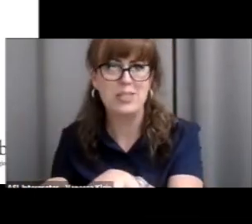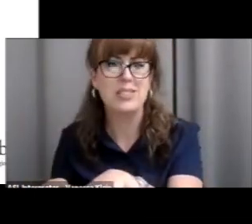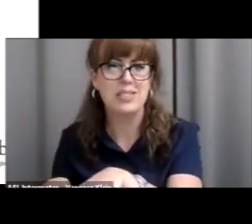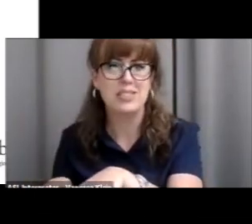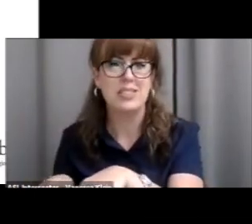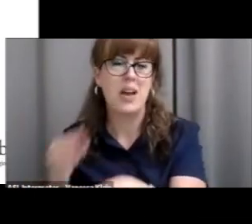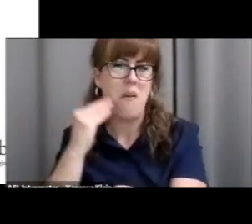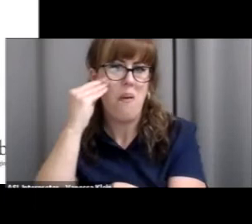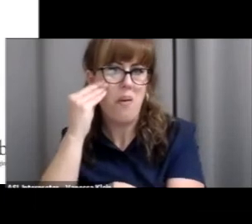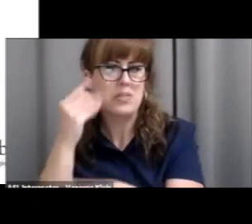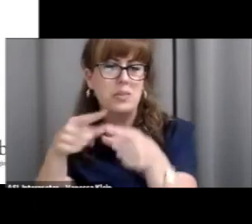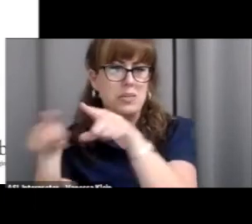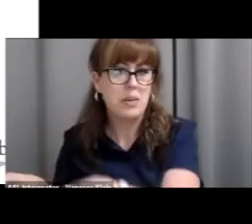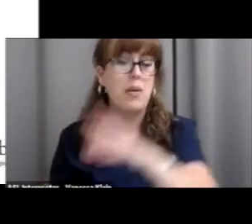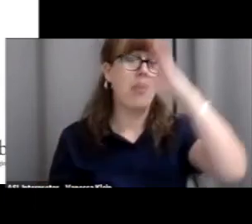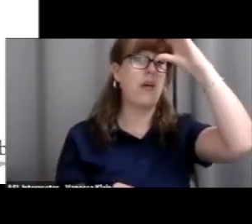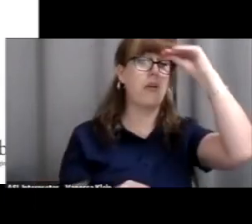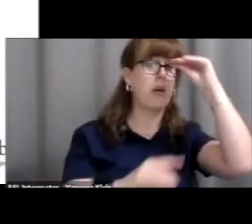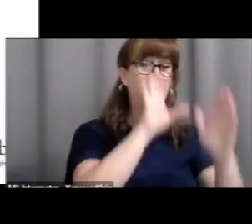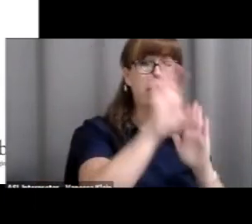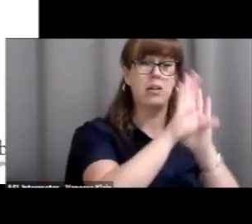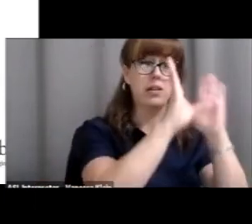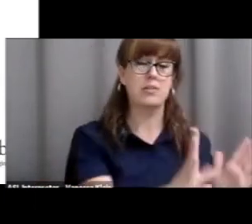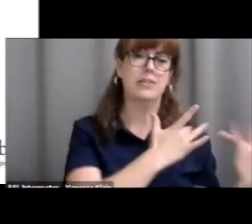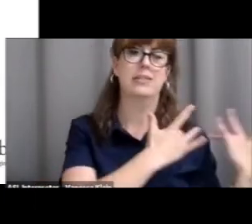more likely to make decisions about their future.